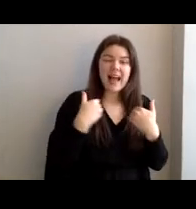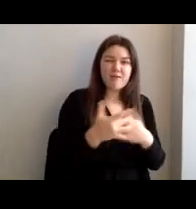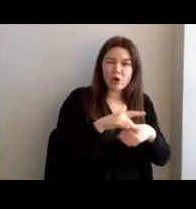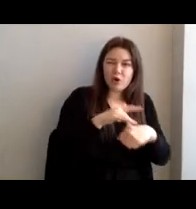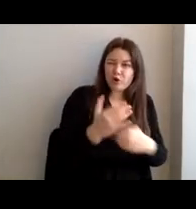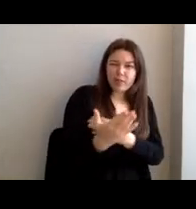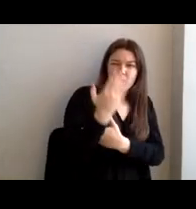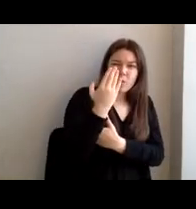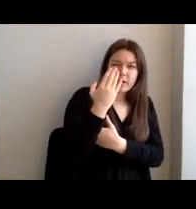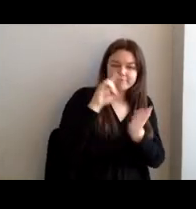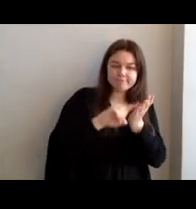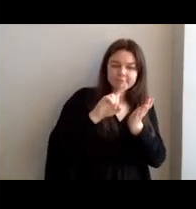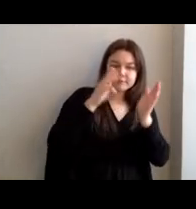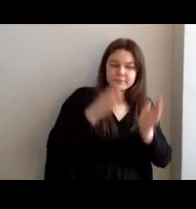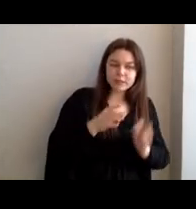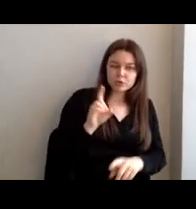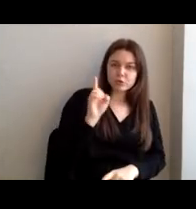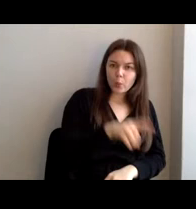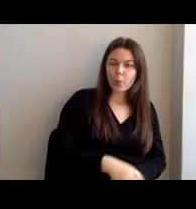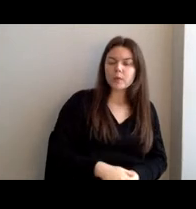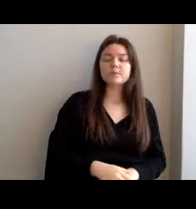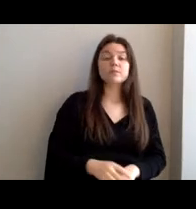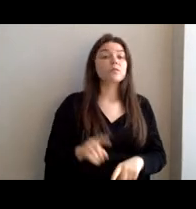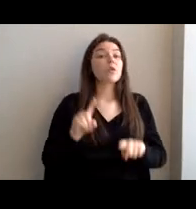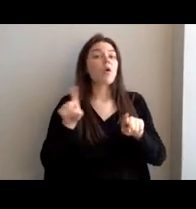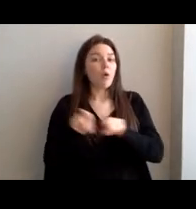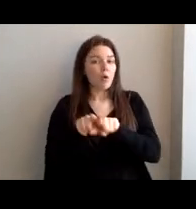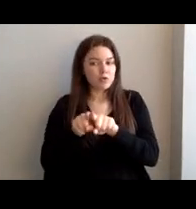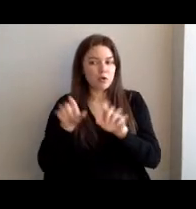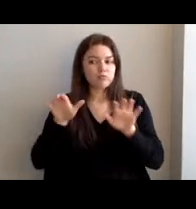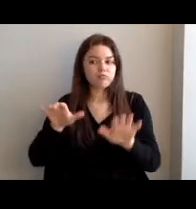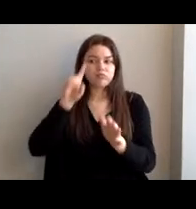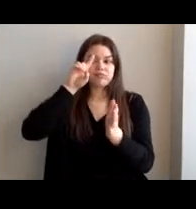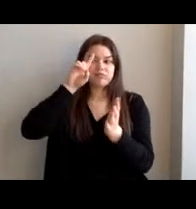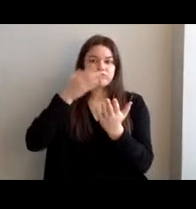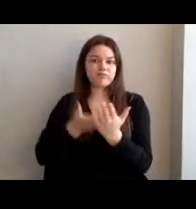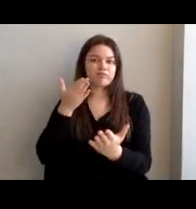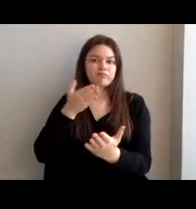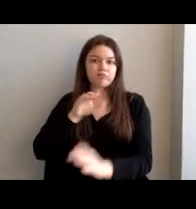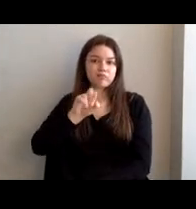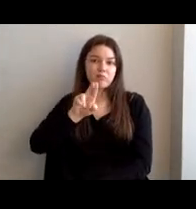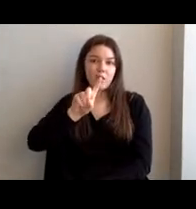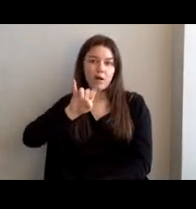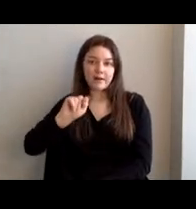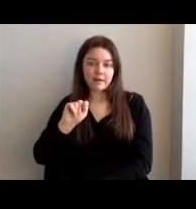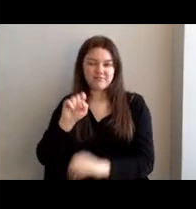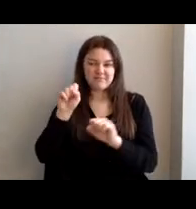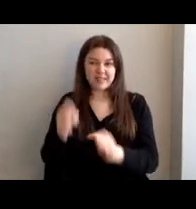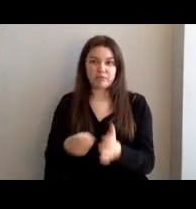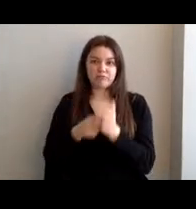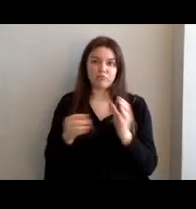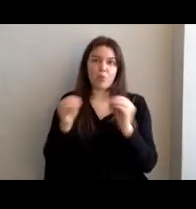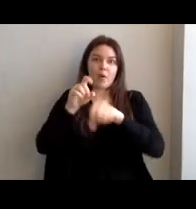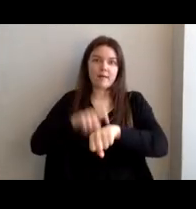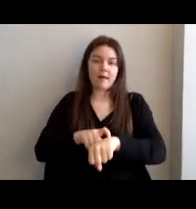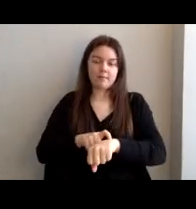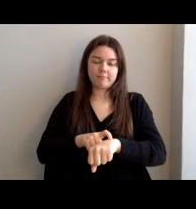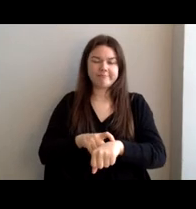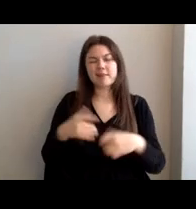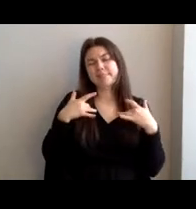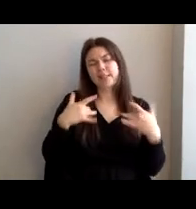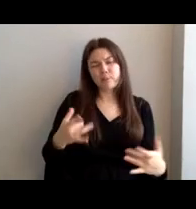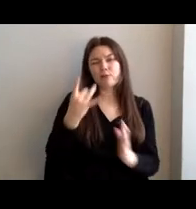We also conduct audits, and so those audits can be lengthier, just depending. But we have a typical work day because we go